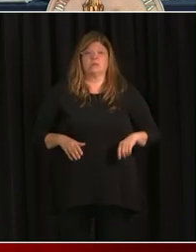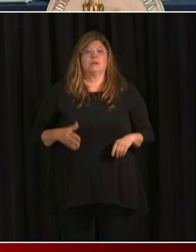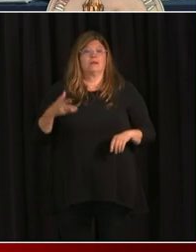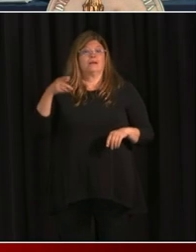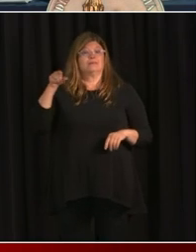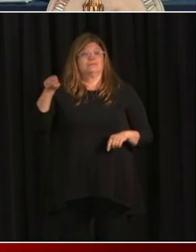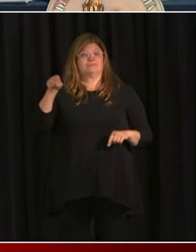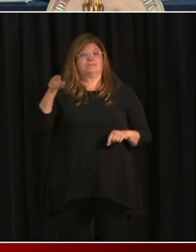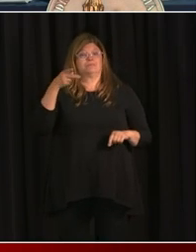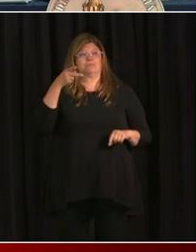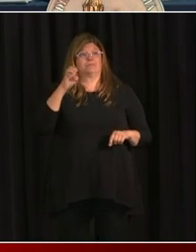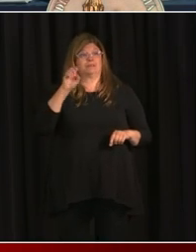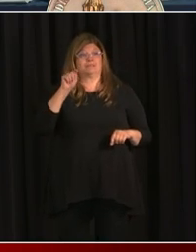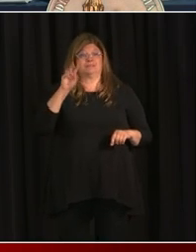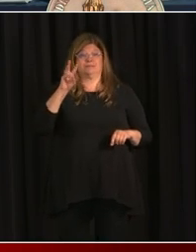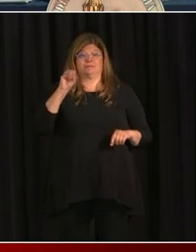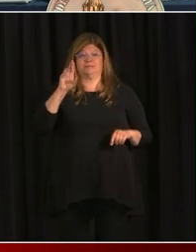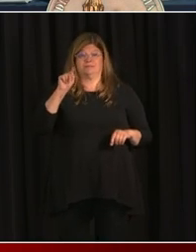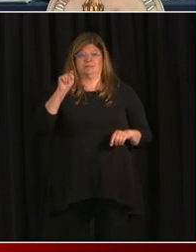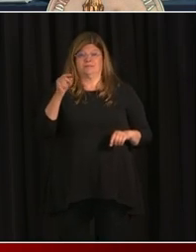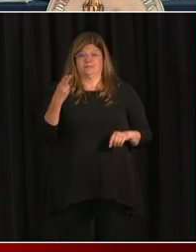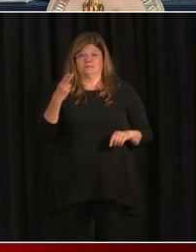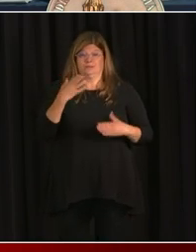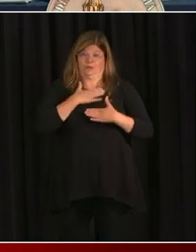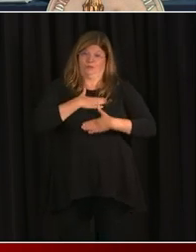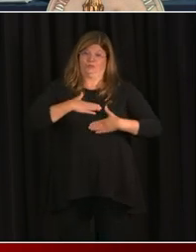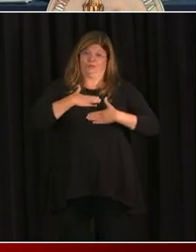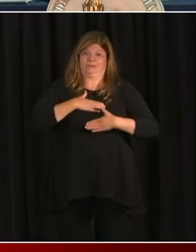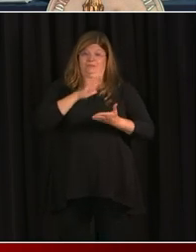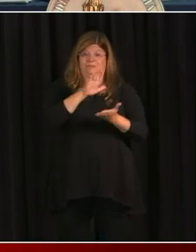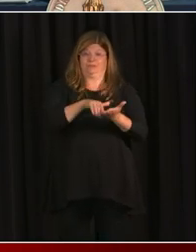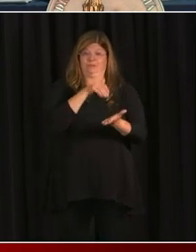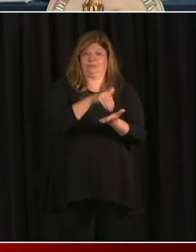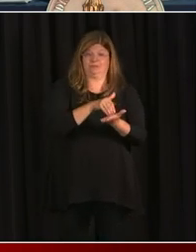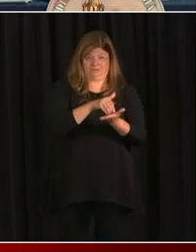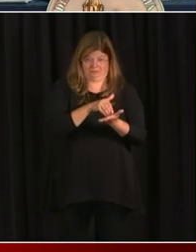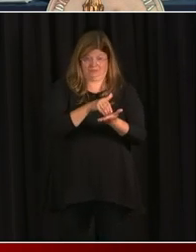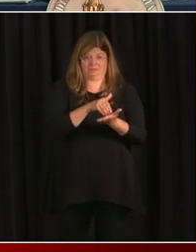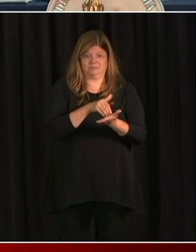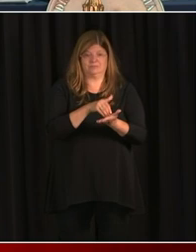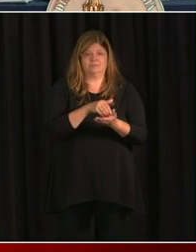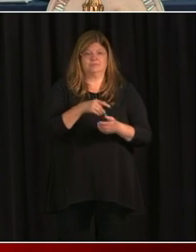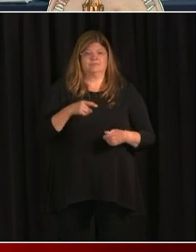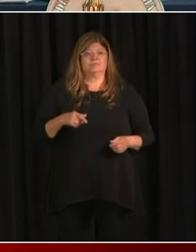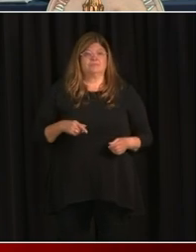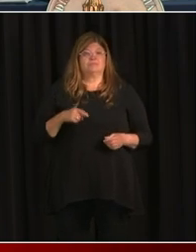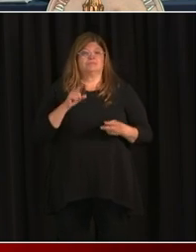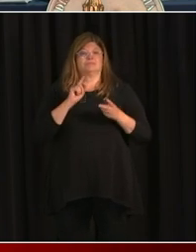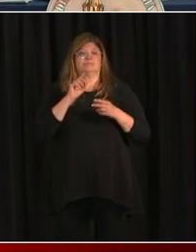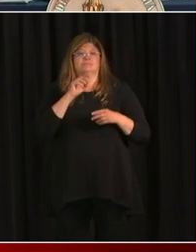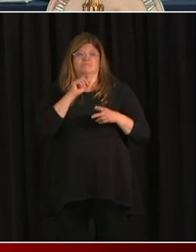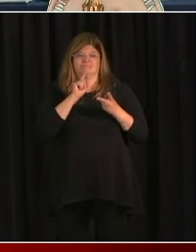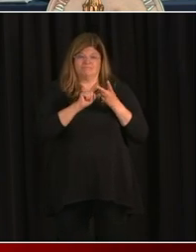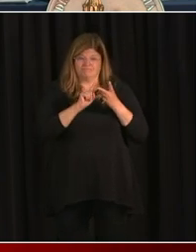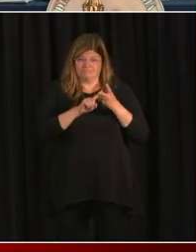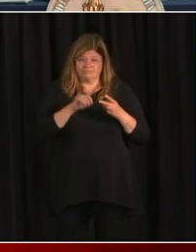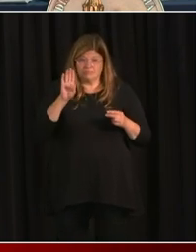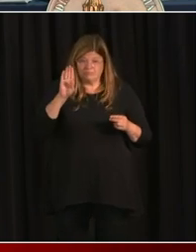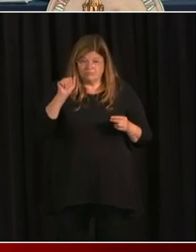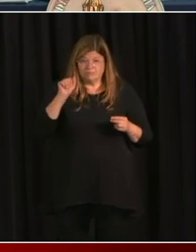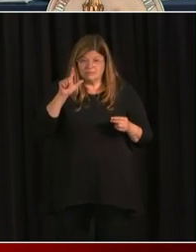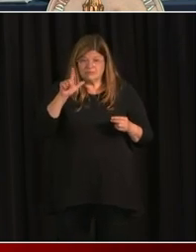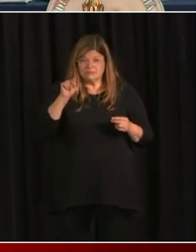at Petworth Recreation Center, 801 Taylor Street Northwest. In Ward 2, the Volta Park Recreation